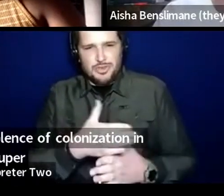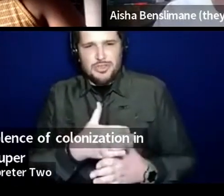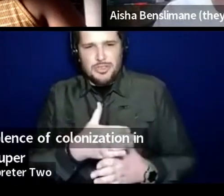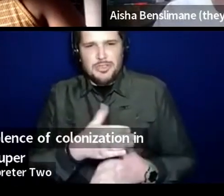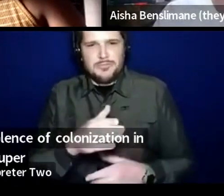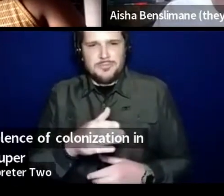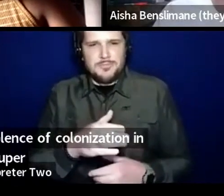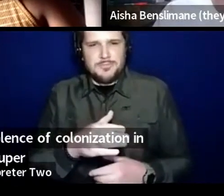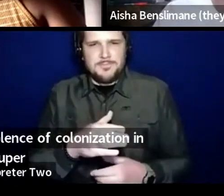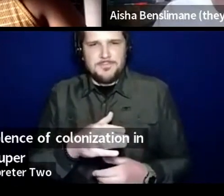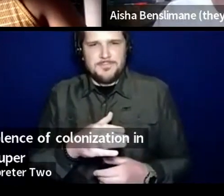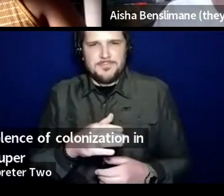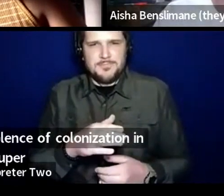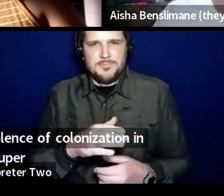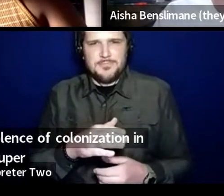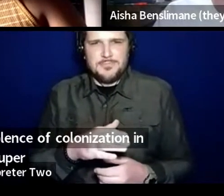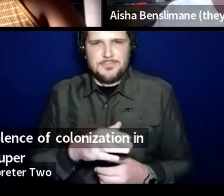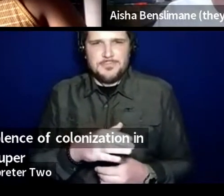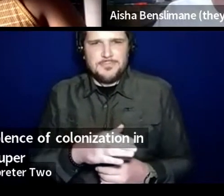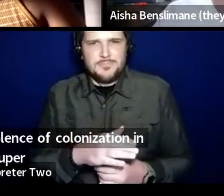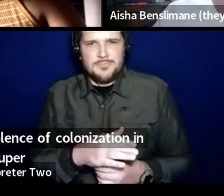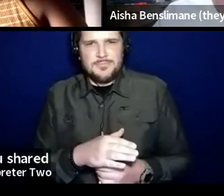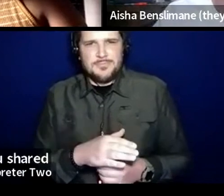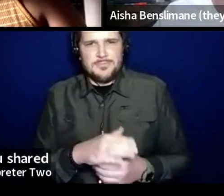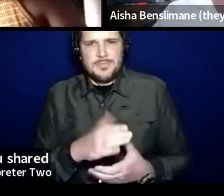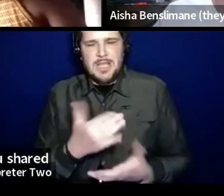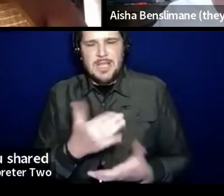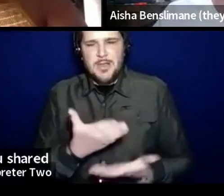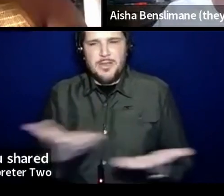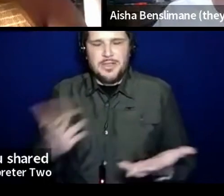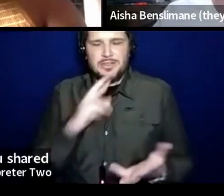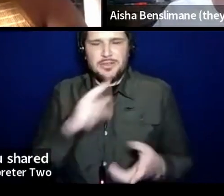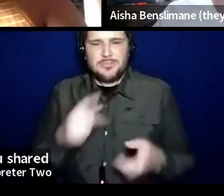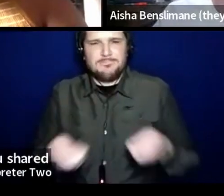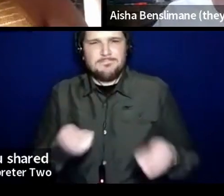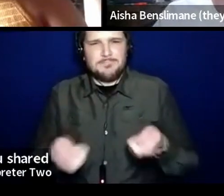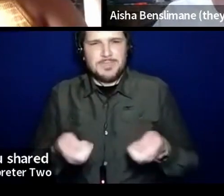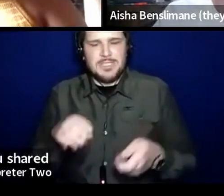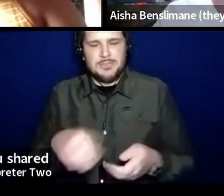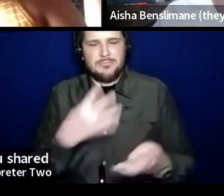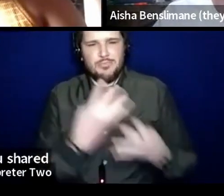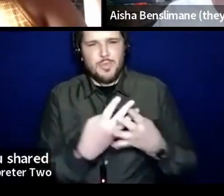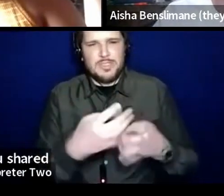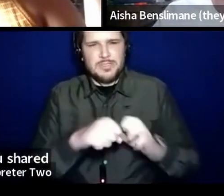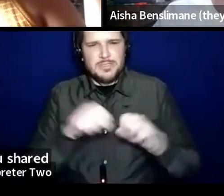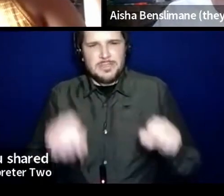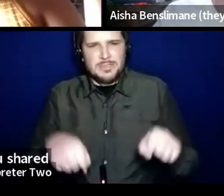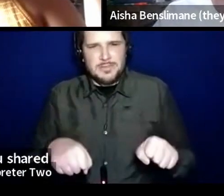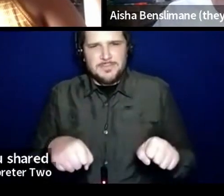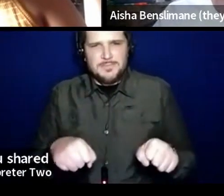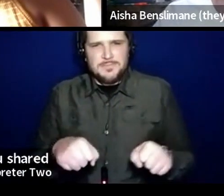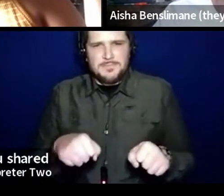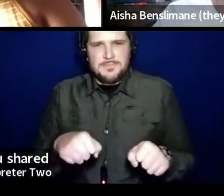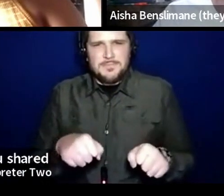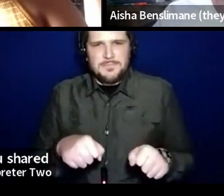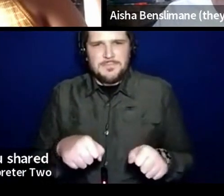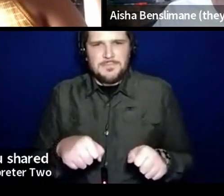how these things are managed in prison systems. But I